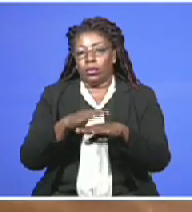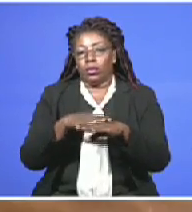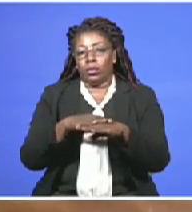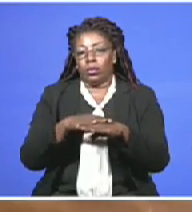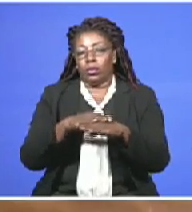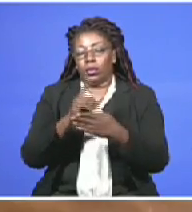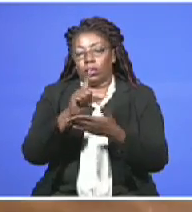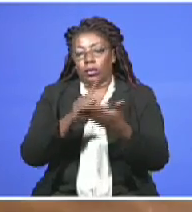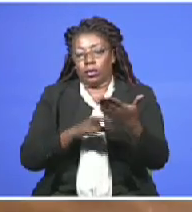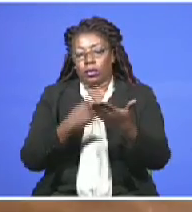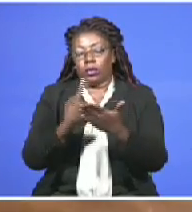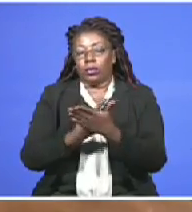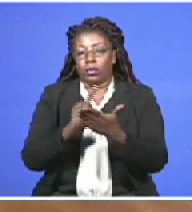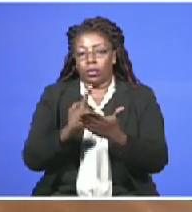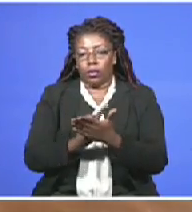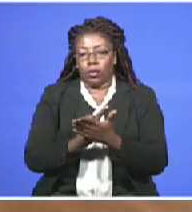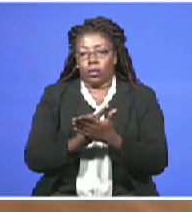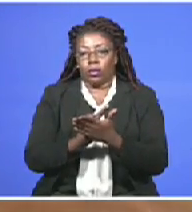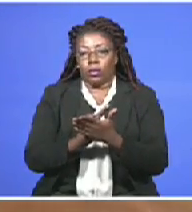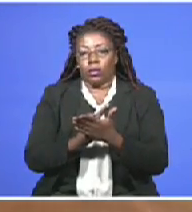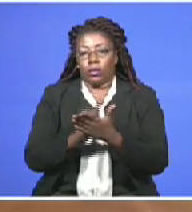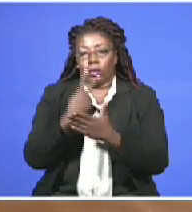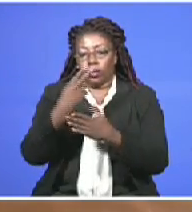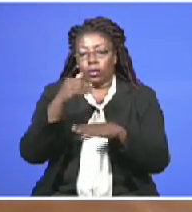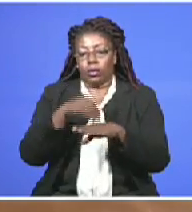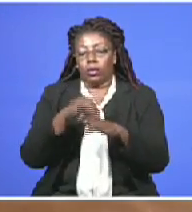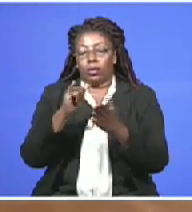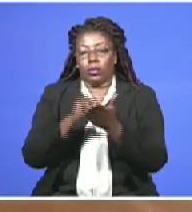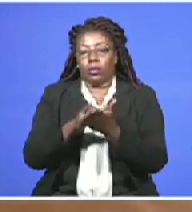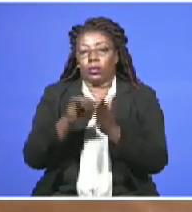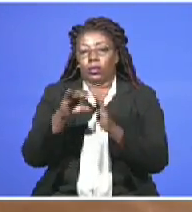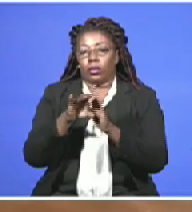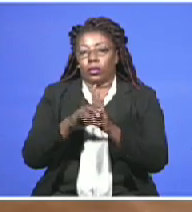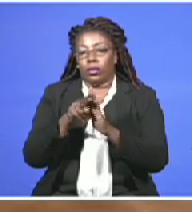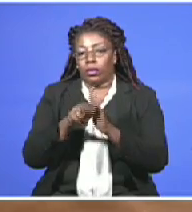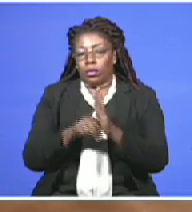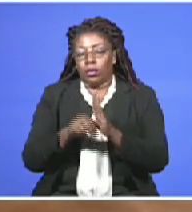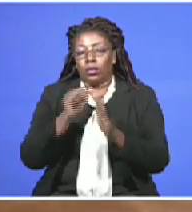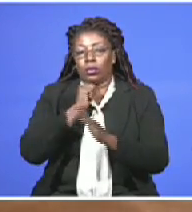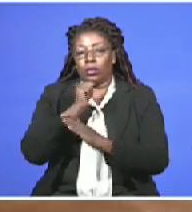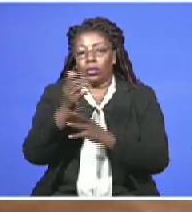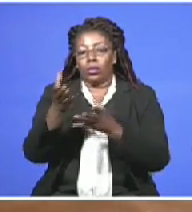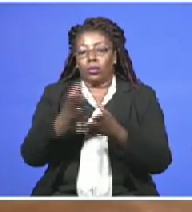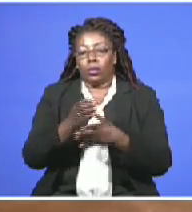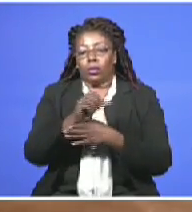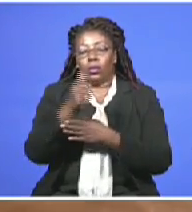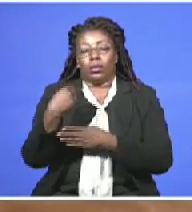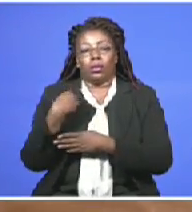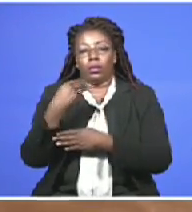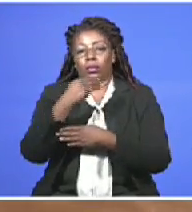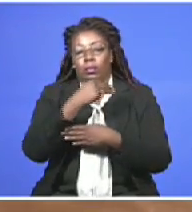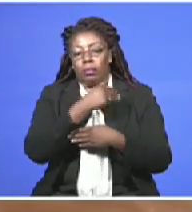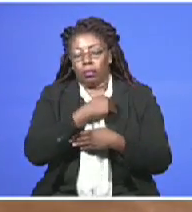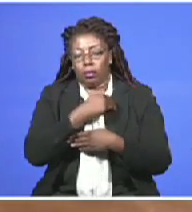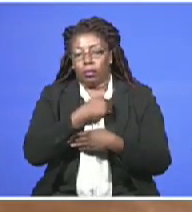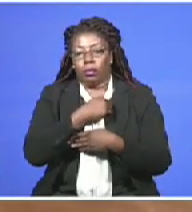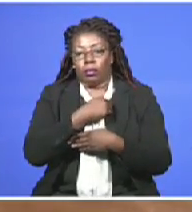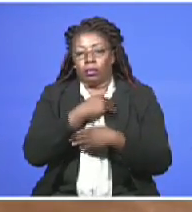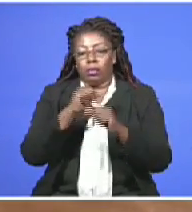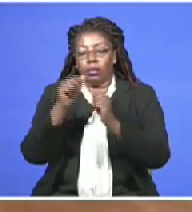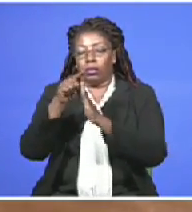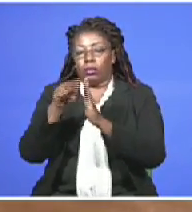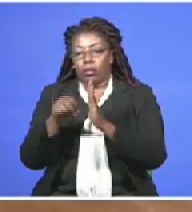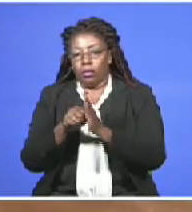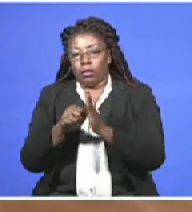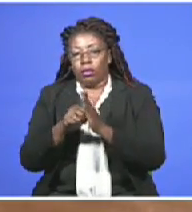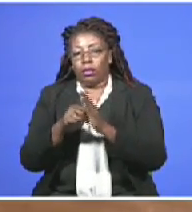going to look into that constitution, because the main thing is we don't want any of our member associations clashing